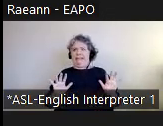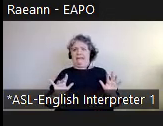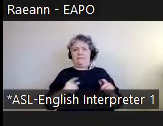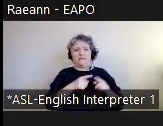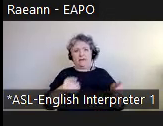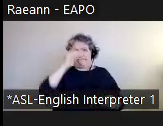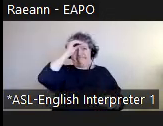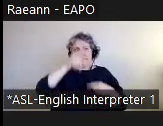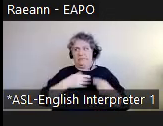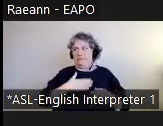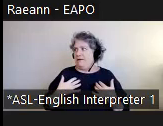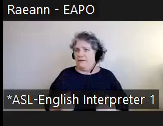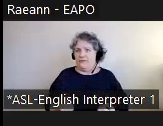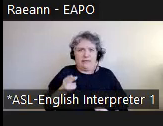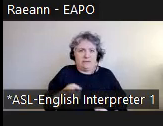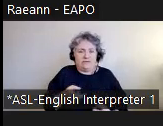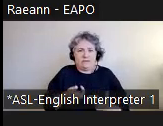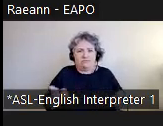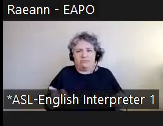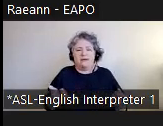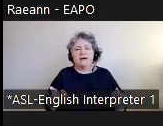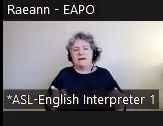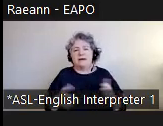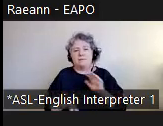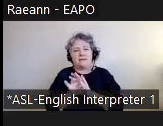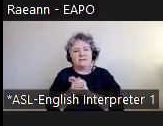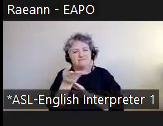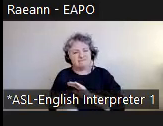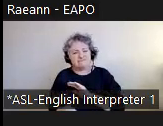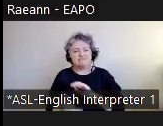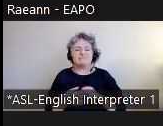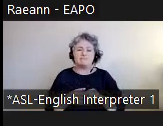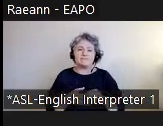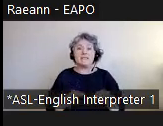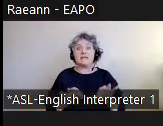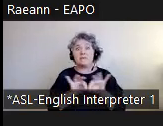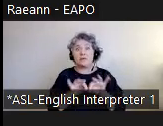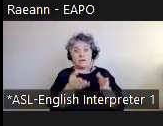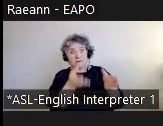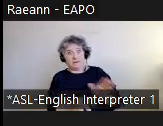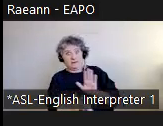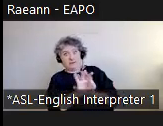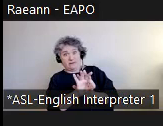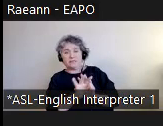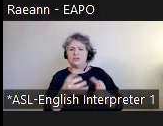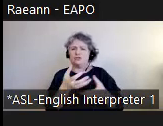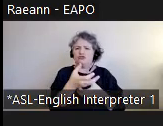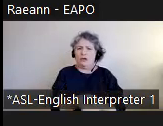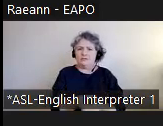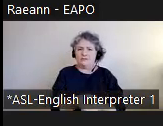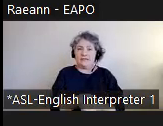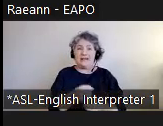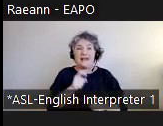health. They don't know about your history. You also want to pick someone you trust. This document is only activated when you're